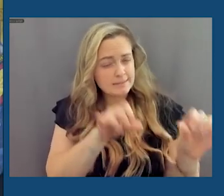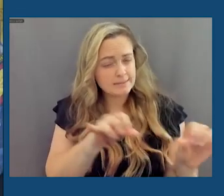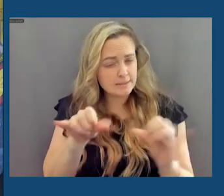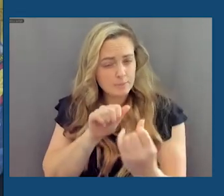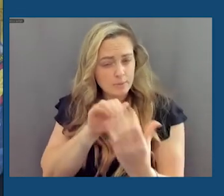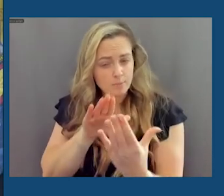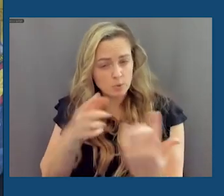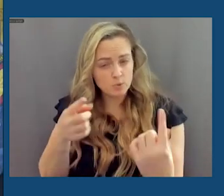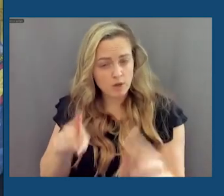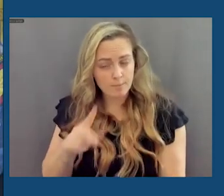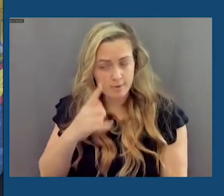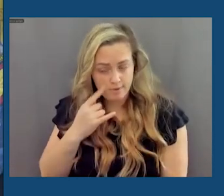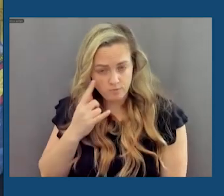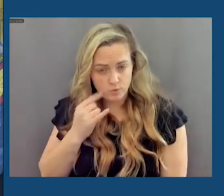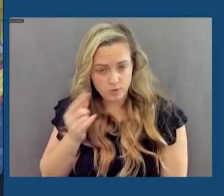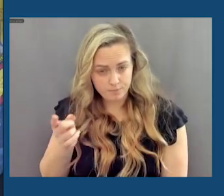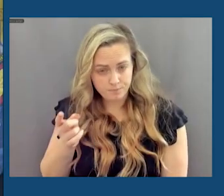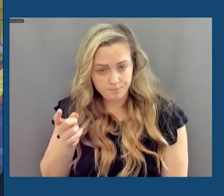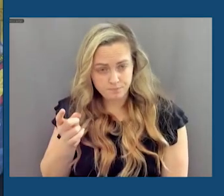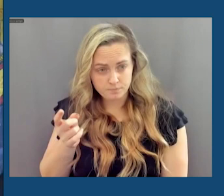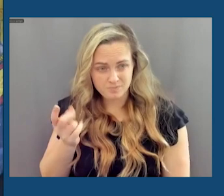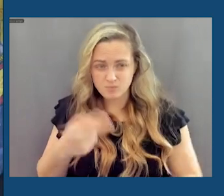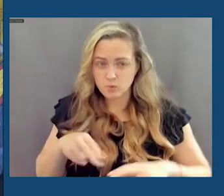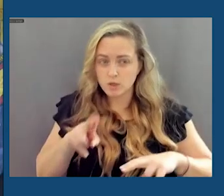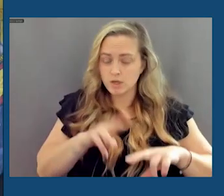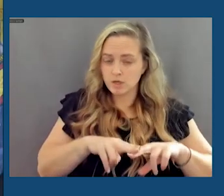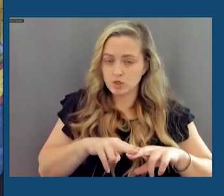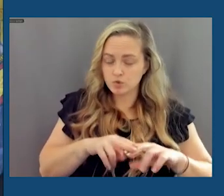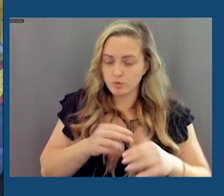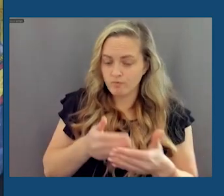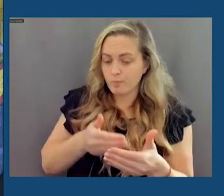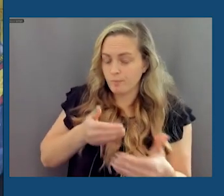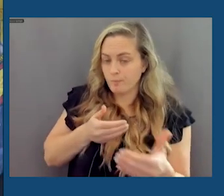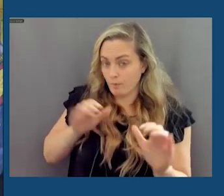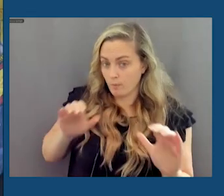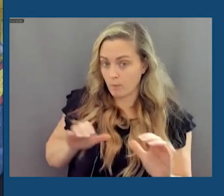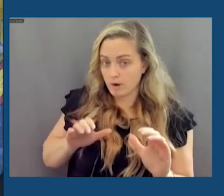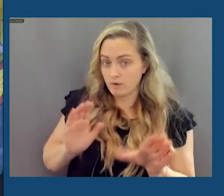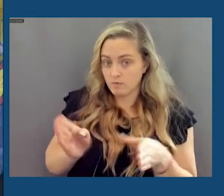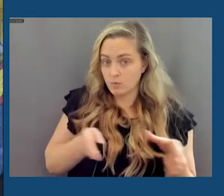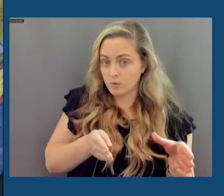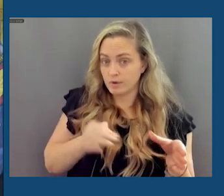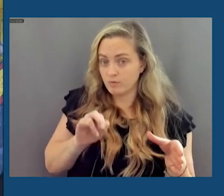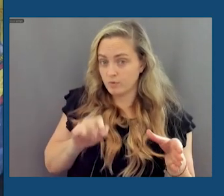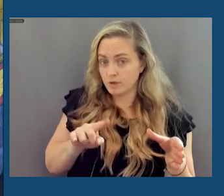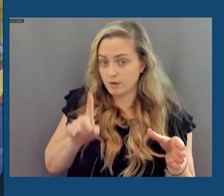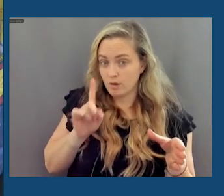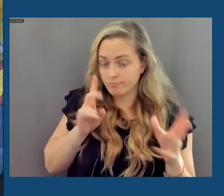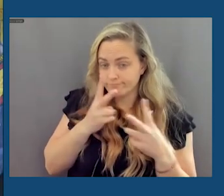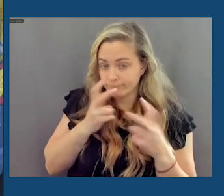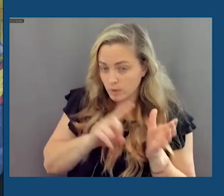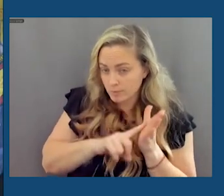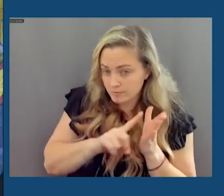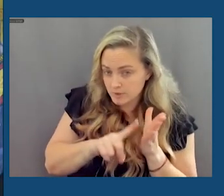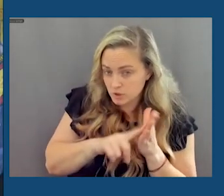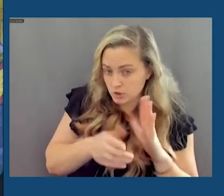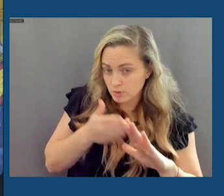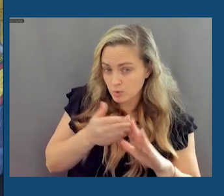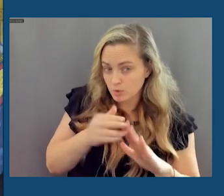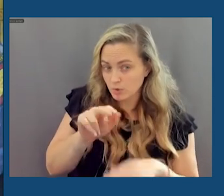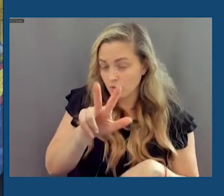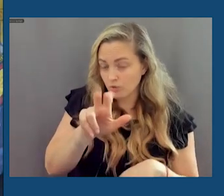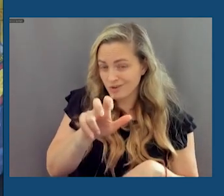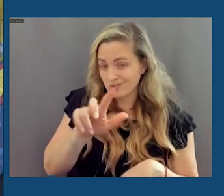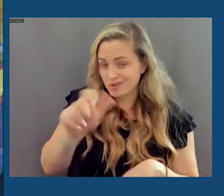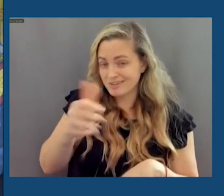in California, which increased proactive organized retail crime investigations and operations by over 310%,